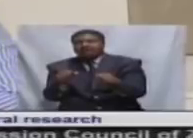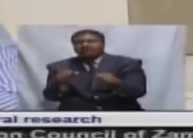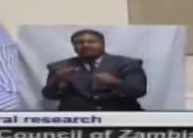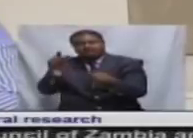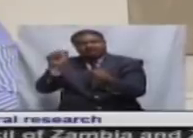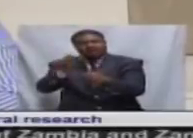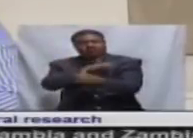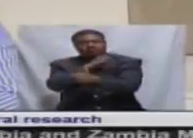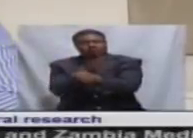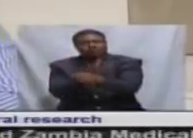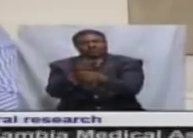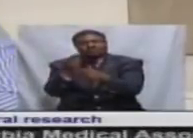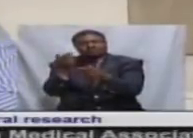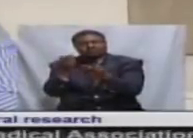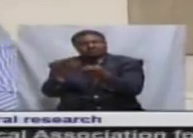located